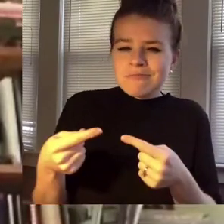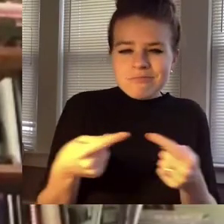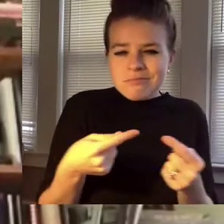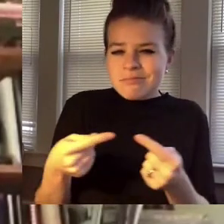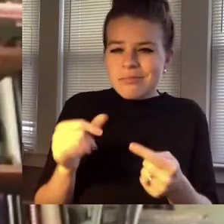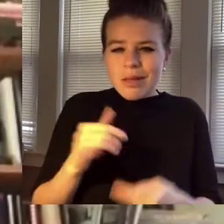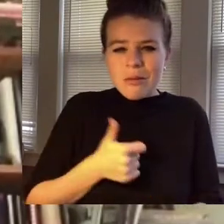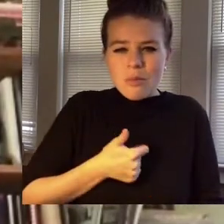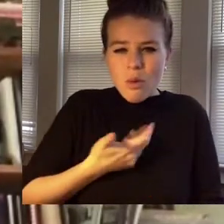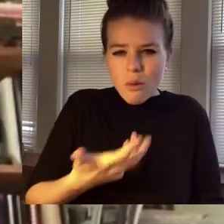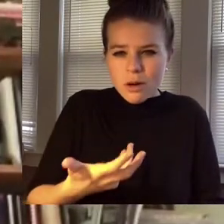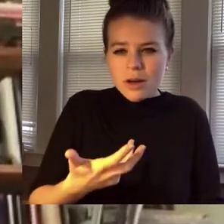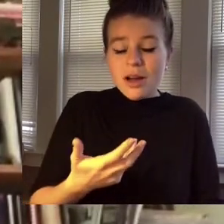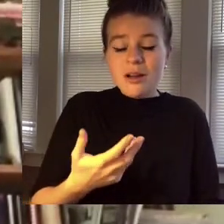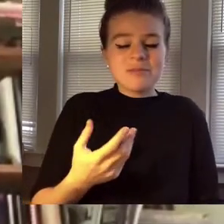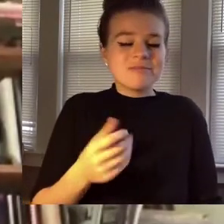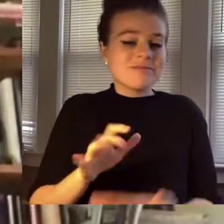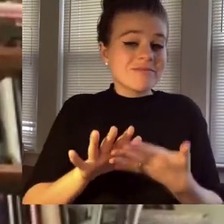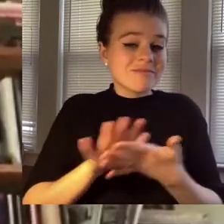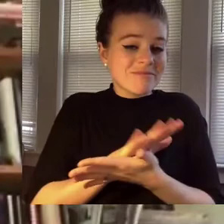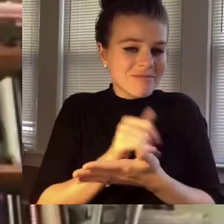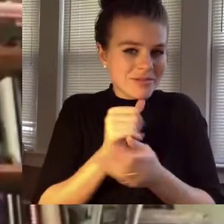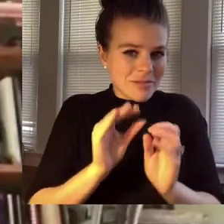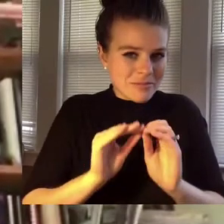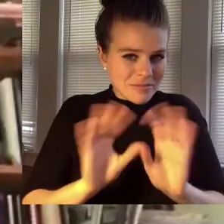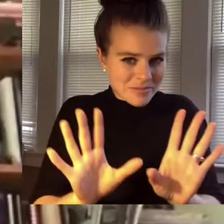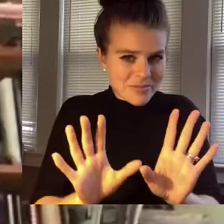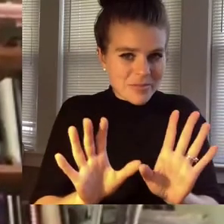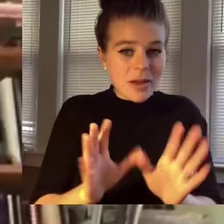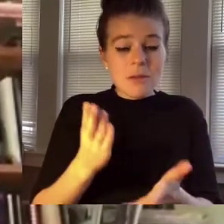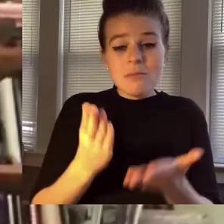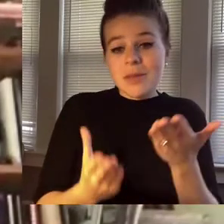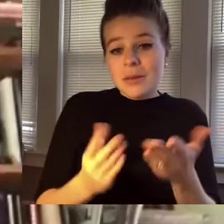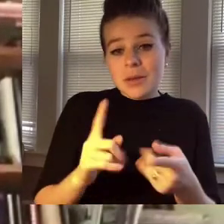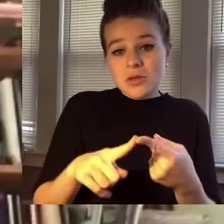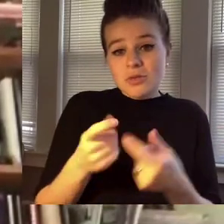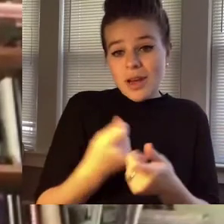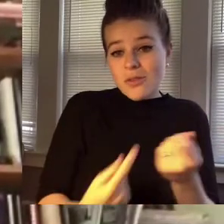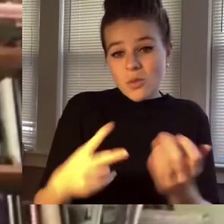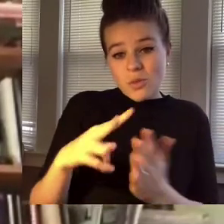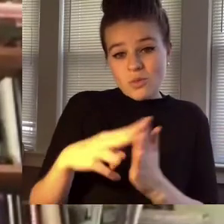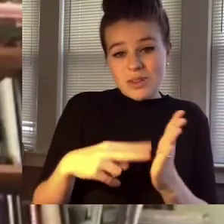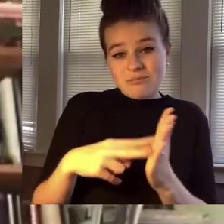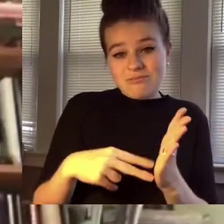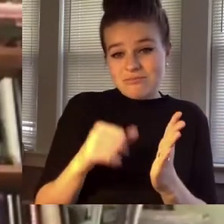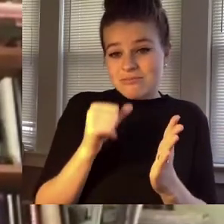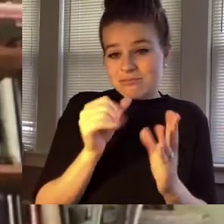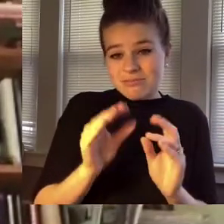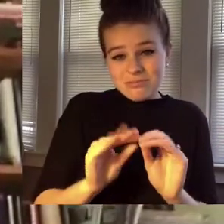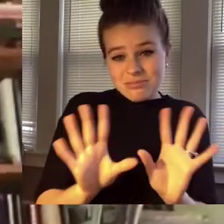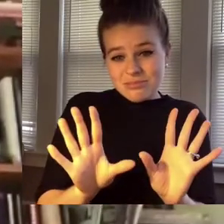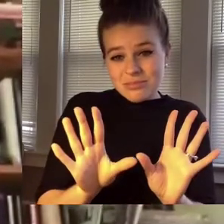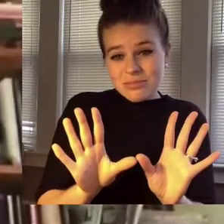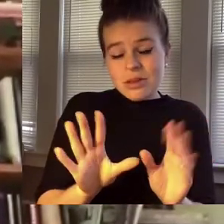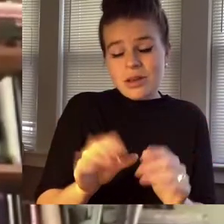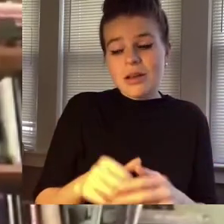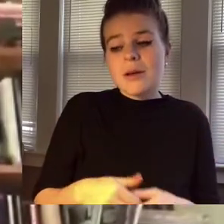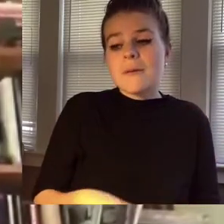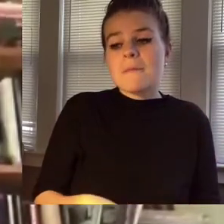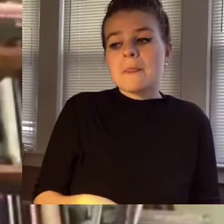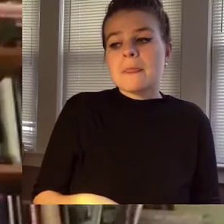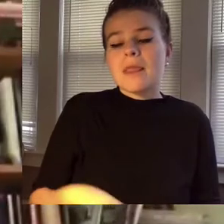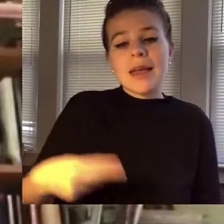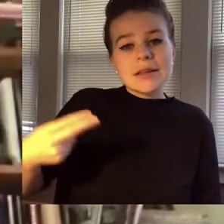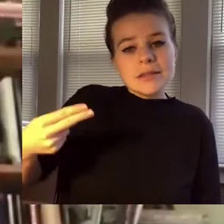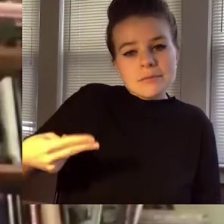the thing that is not so obvious, and that may never be clear to anyone reading it. It is a fact, a historical fact, it's